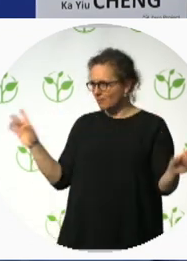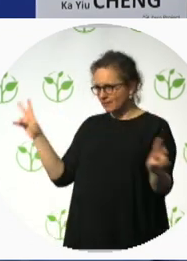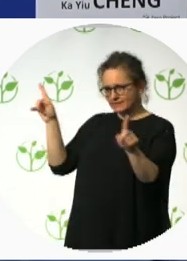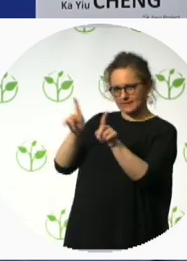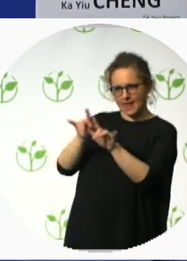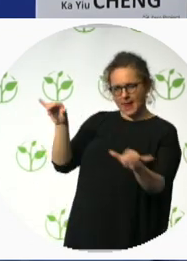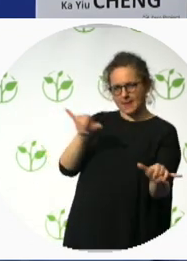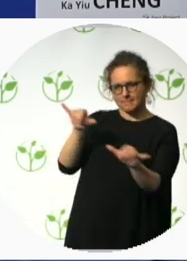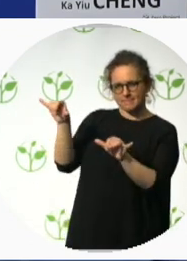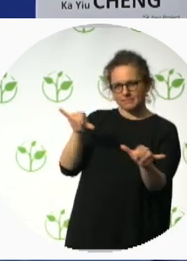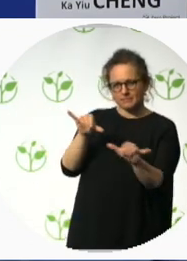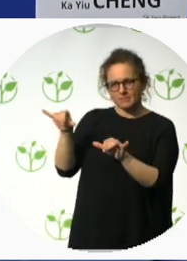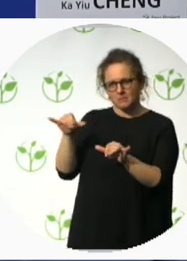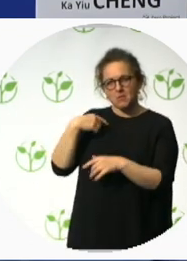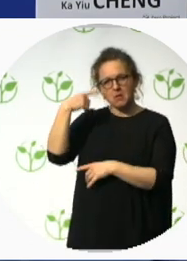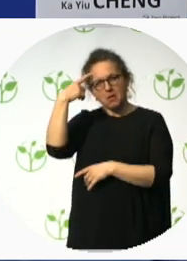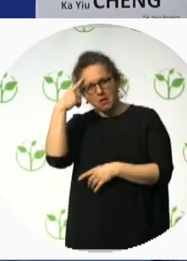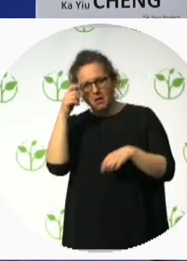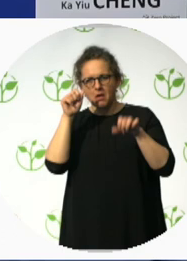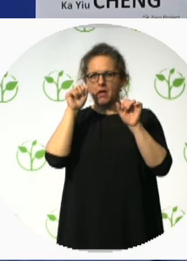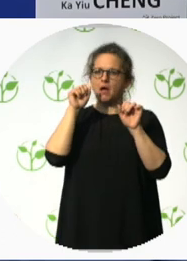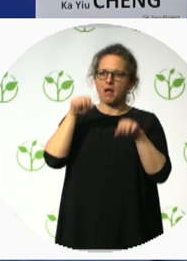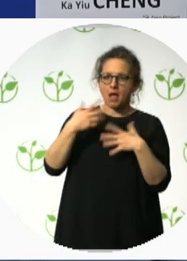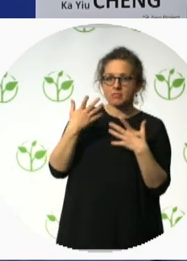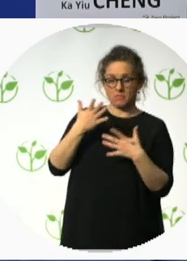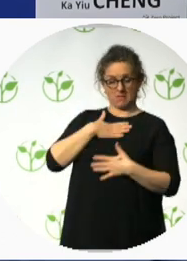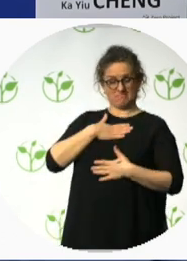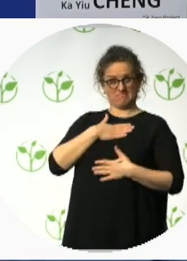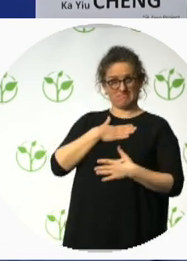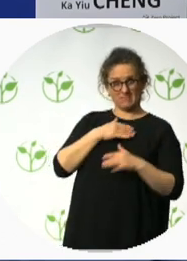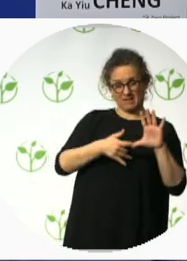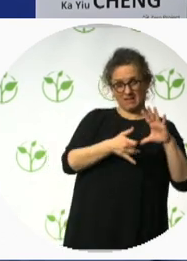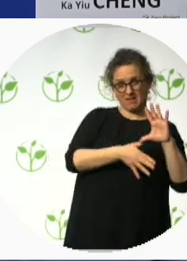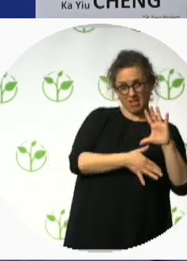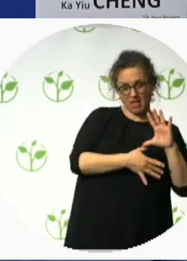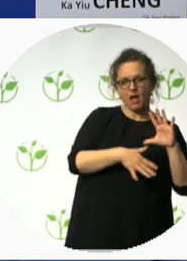quite falling far behind the the hearing people. So,